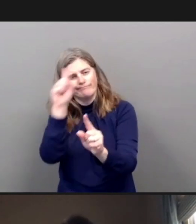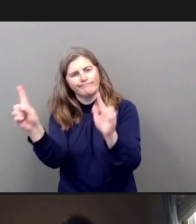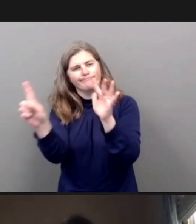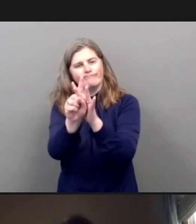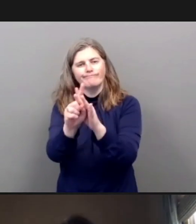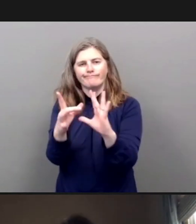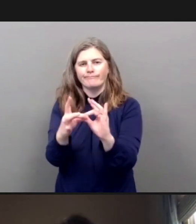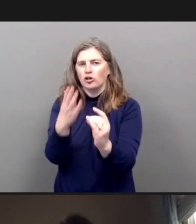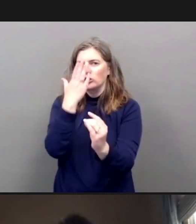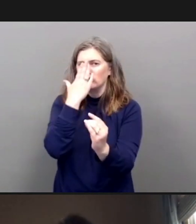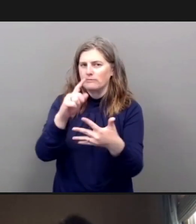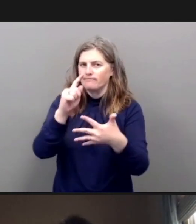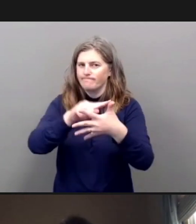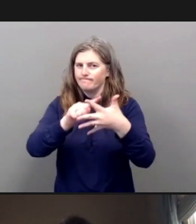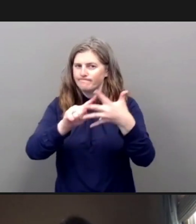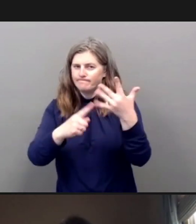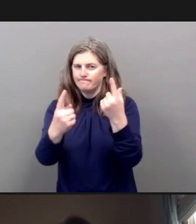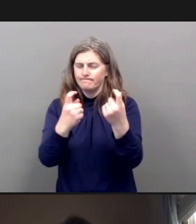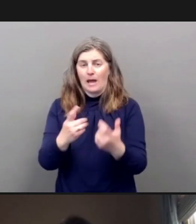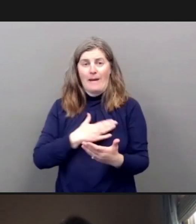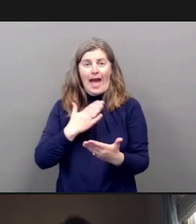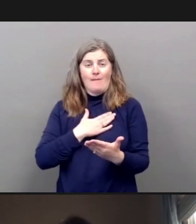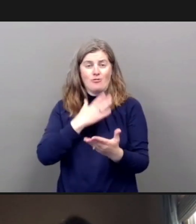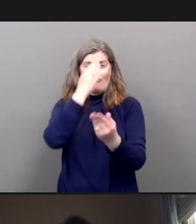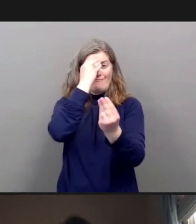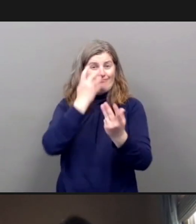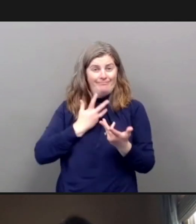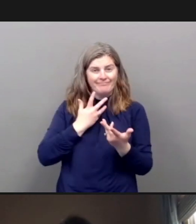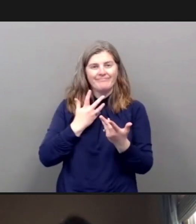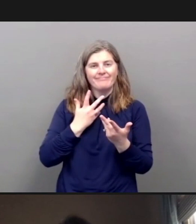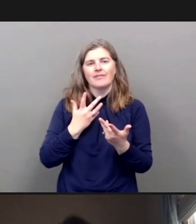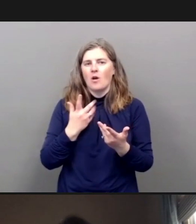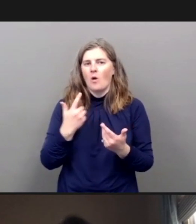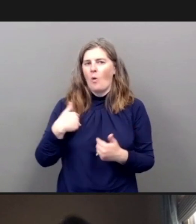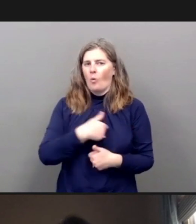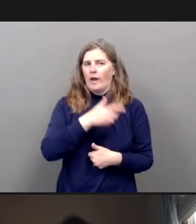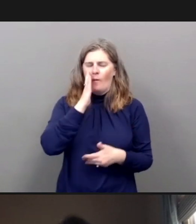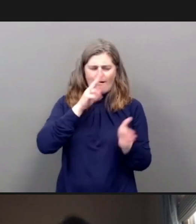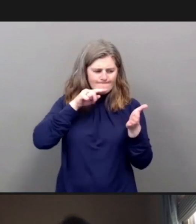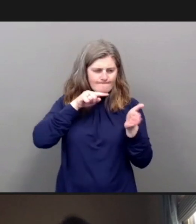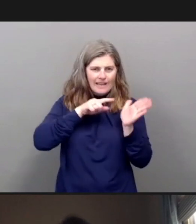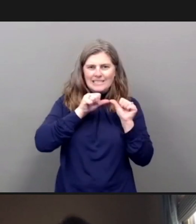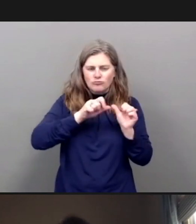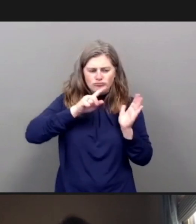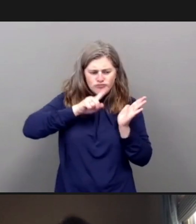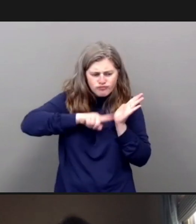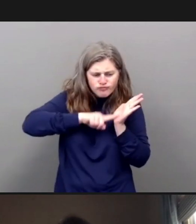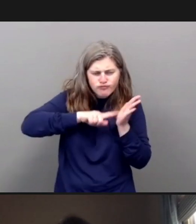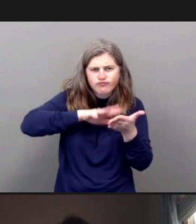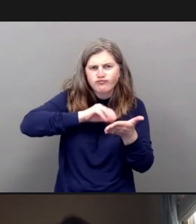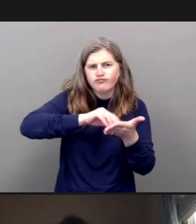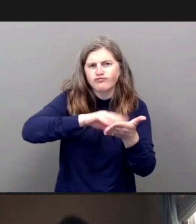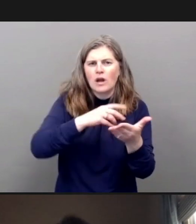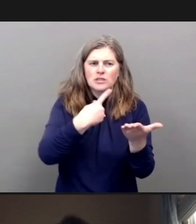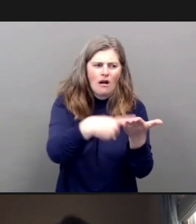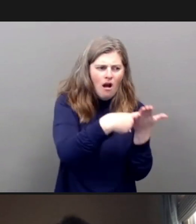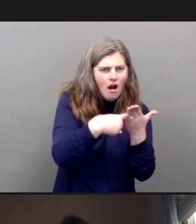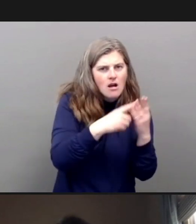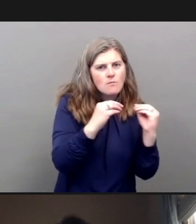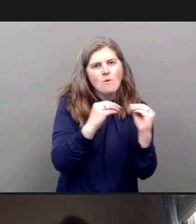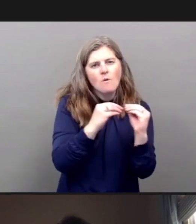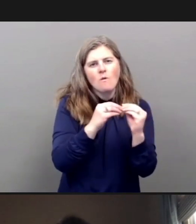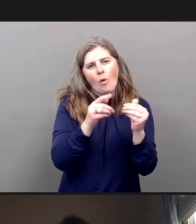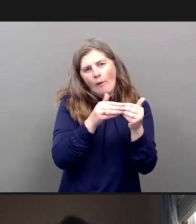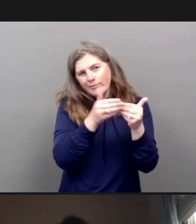really excellent. I'm glad that you've raised it, and it is one that we'll continue to learn about and talk about as we